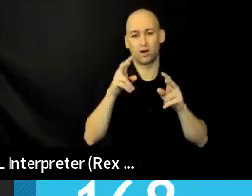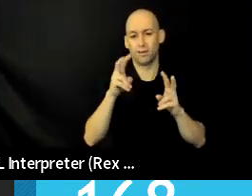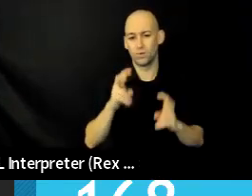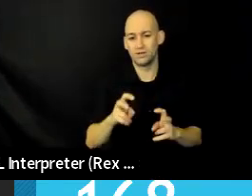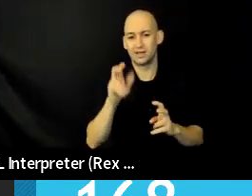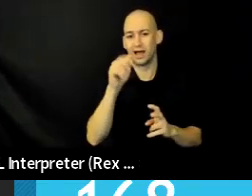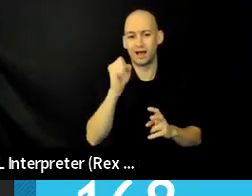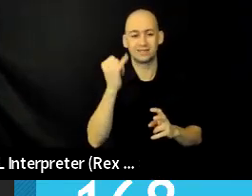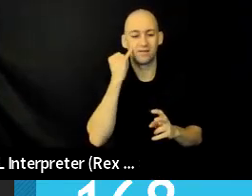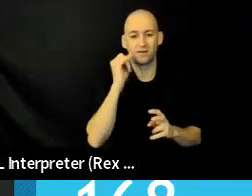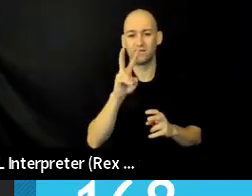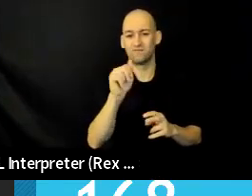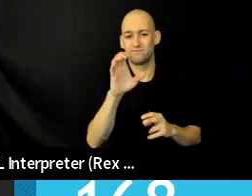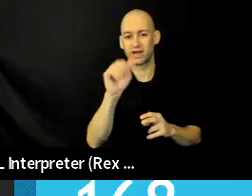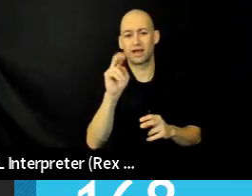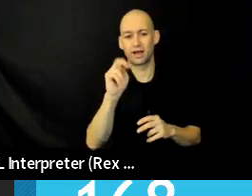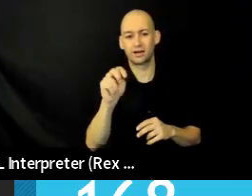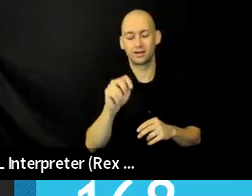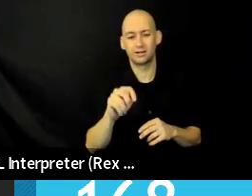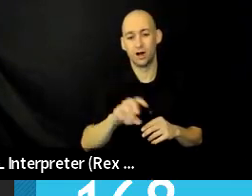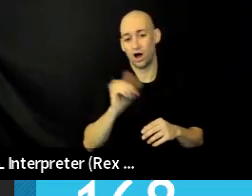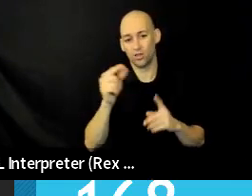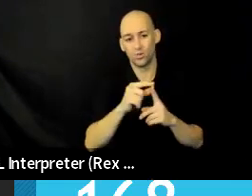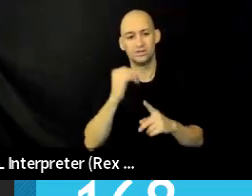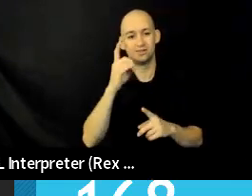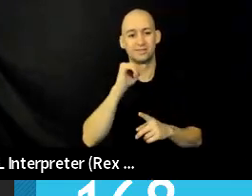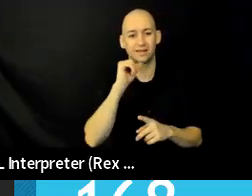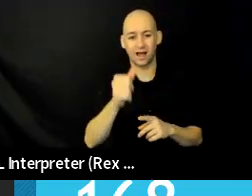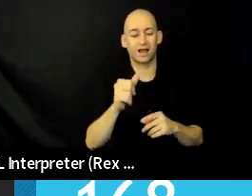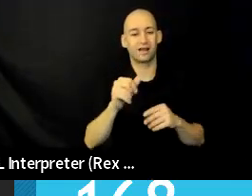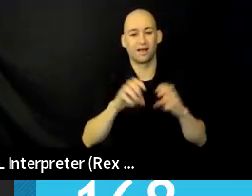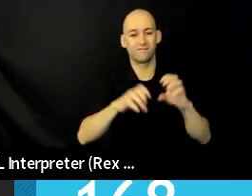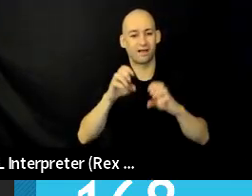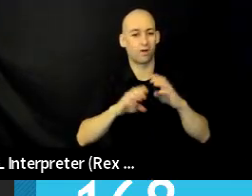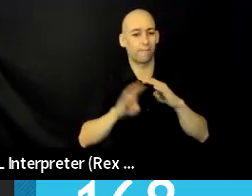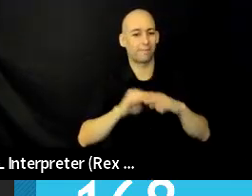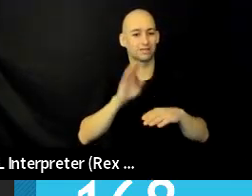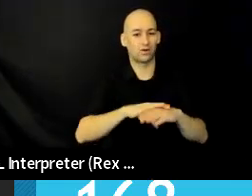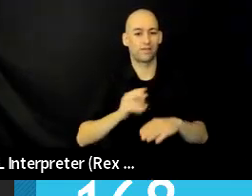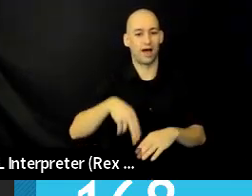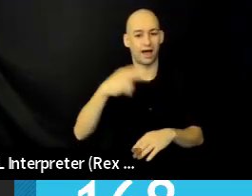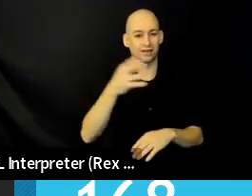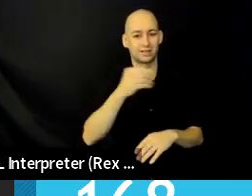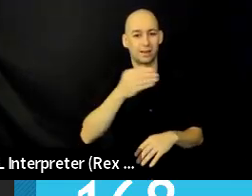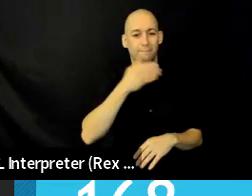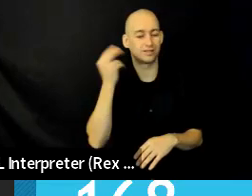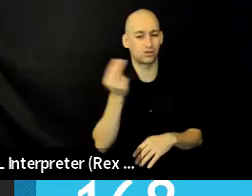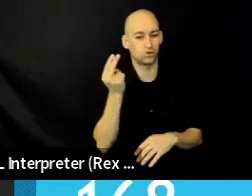other words, he didn't value the property based on its highest and best use, as required by the law.